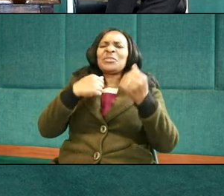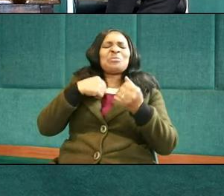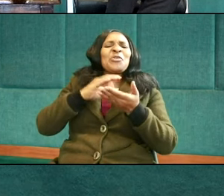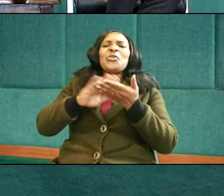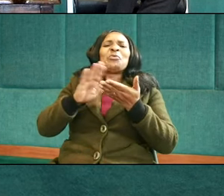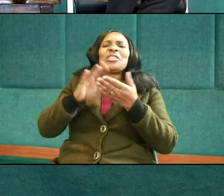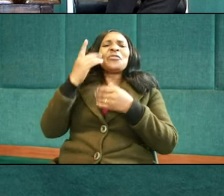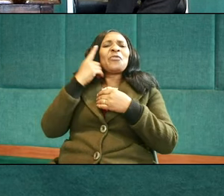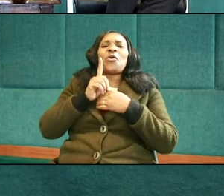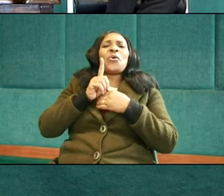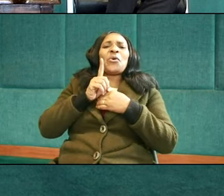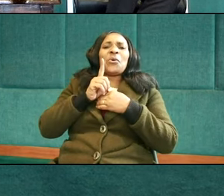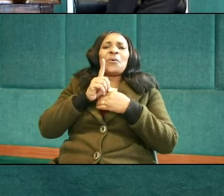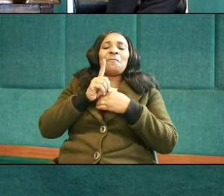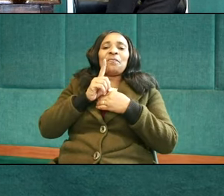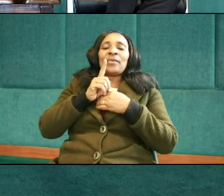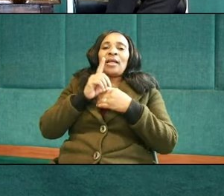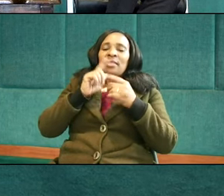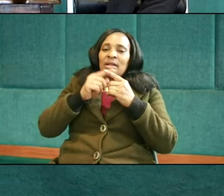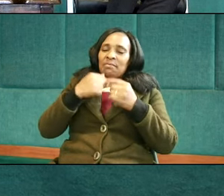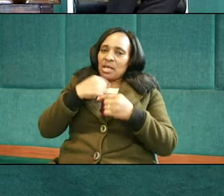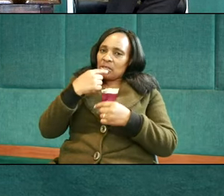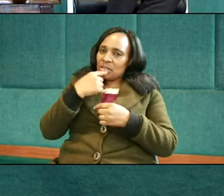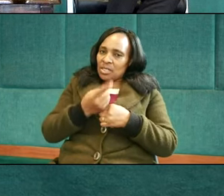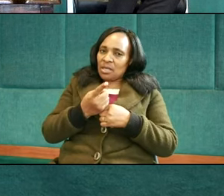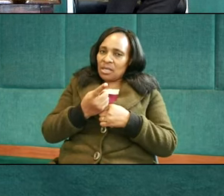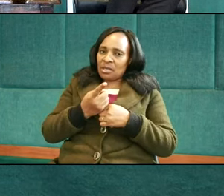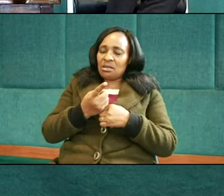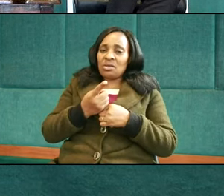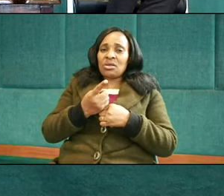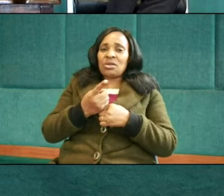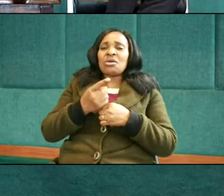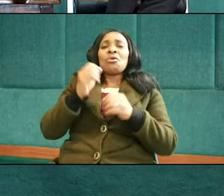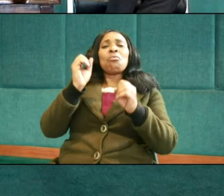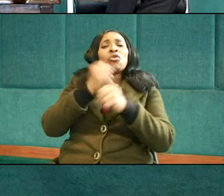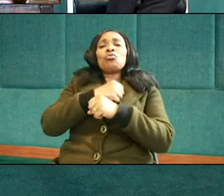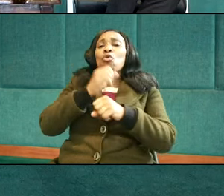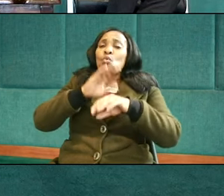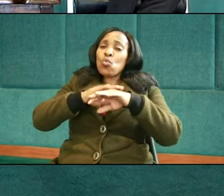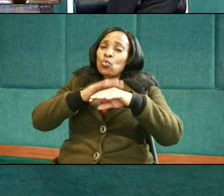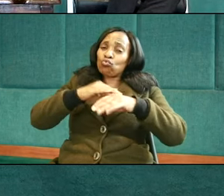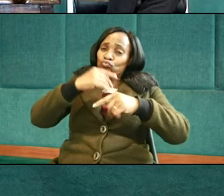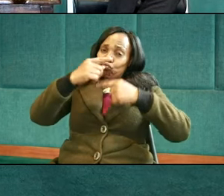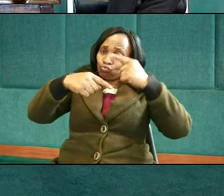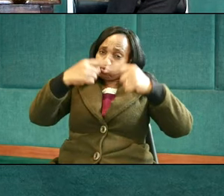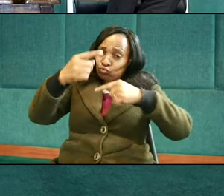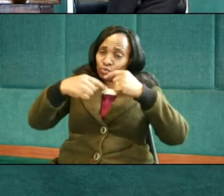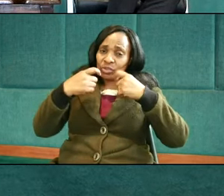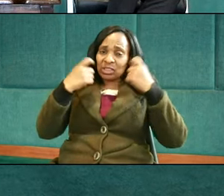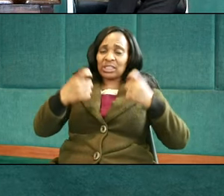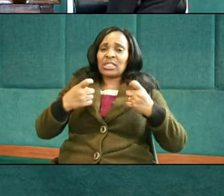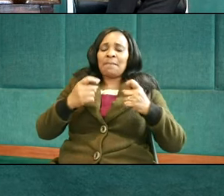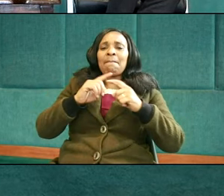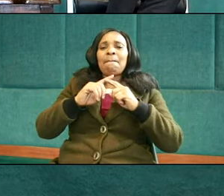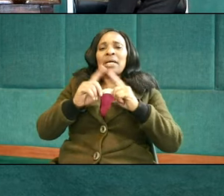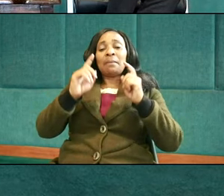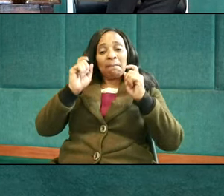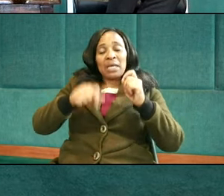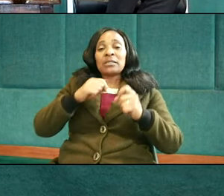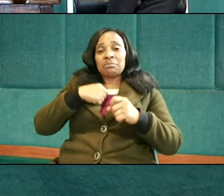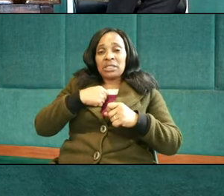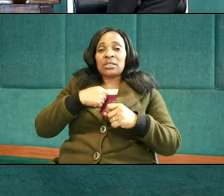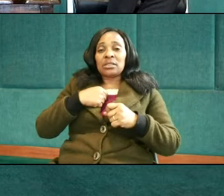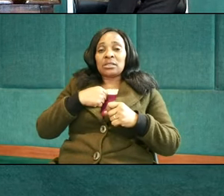confessing? And I would say it's not good to continue in sin, but God's grace is enough. And for example,